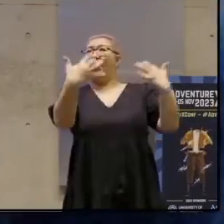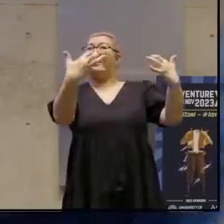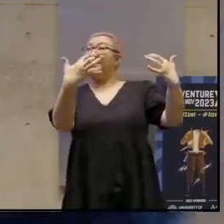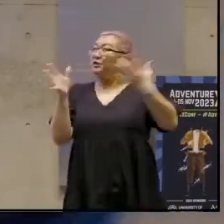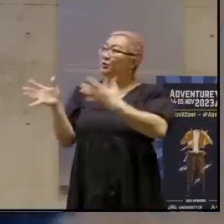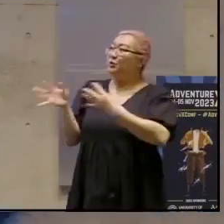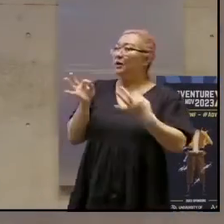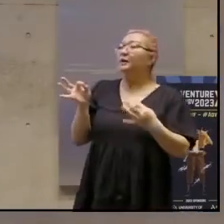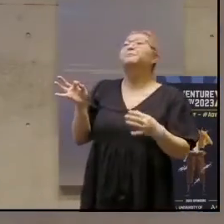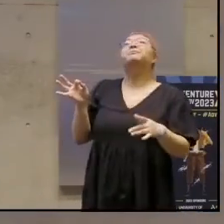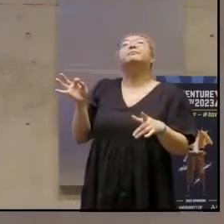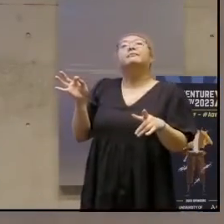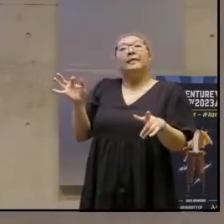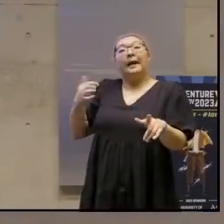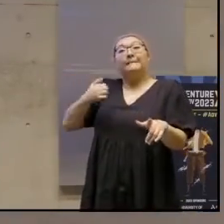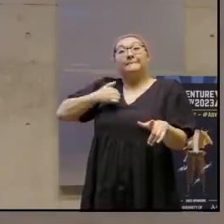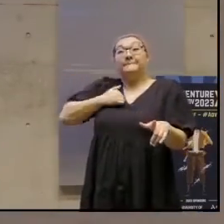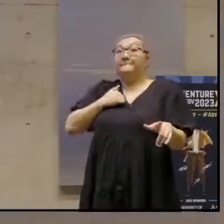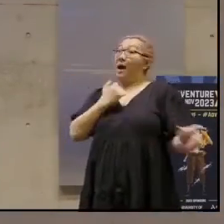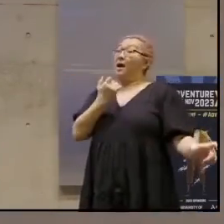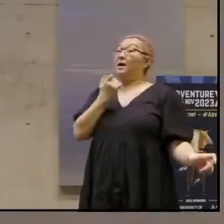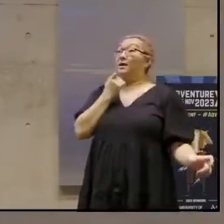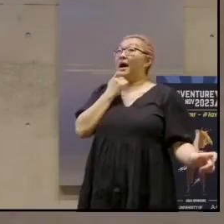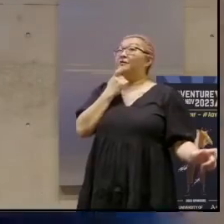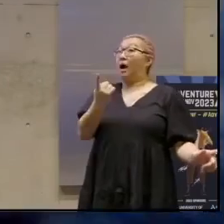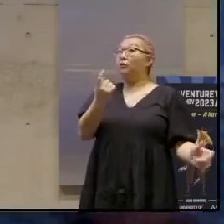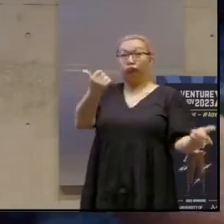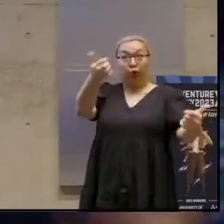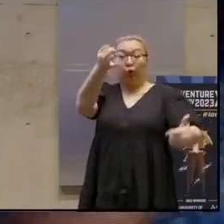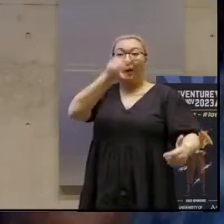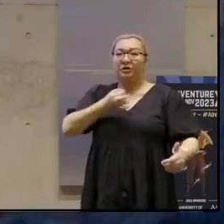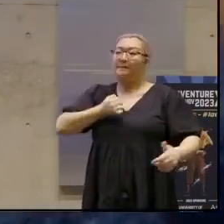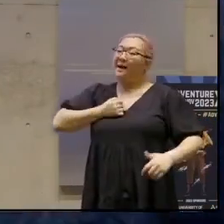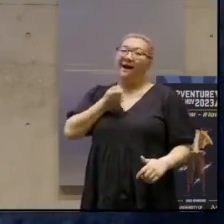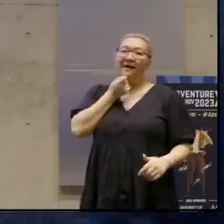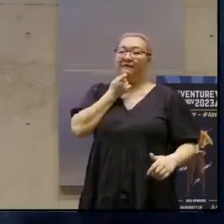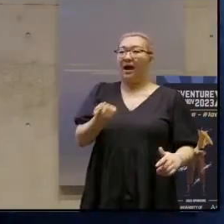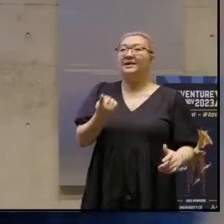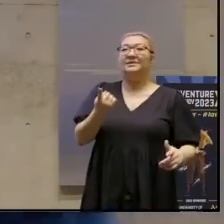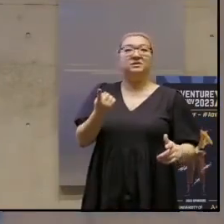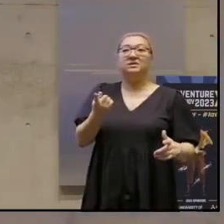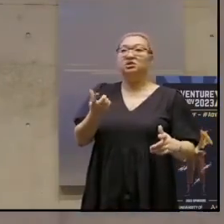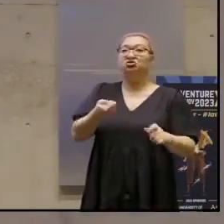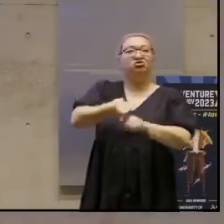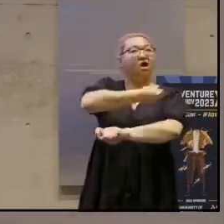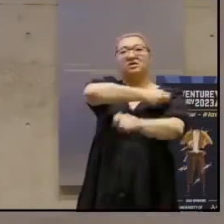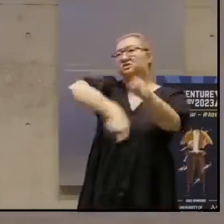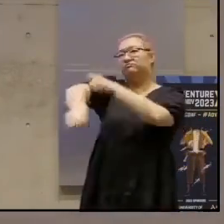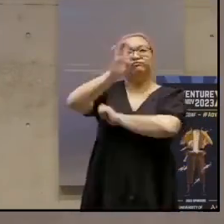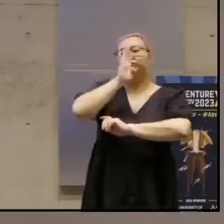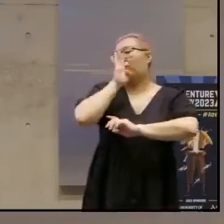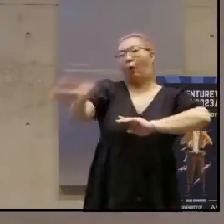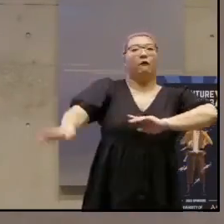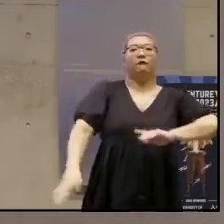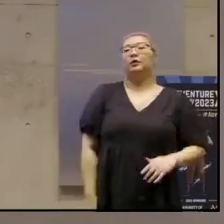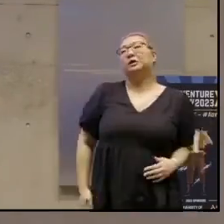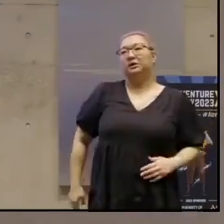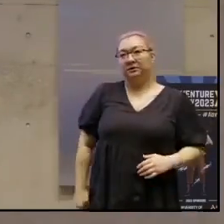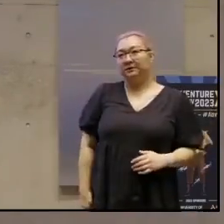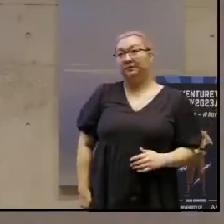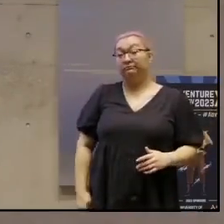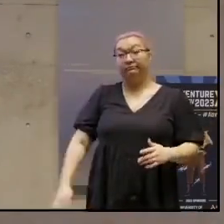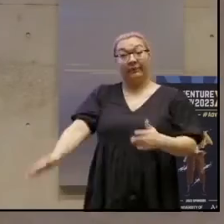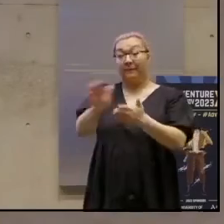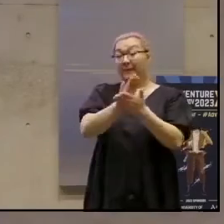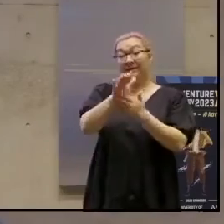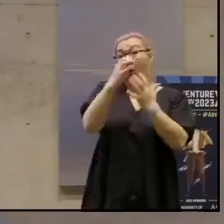go all in. You cannot apologize for your new structure. And also have faith that your audience will go with you. That being